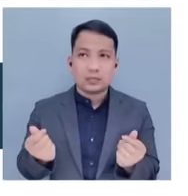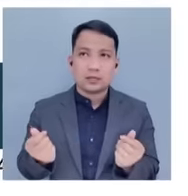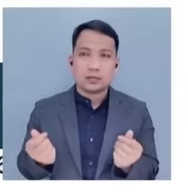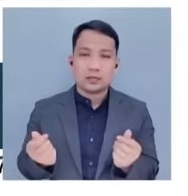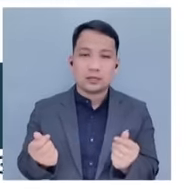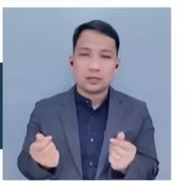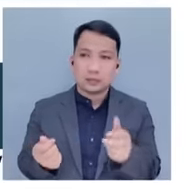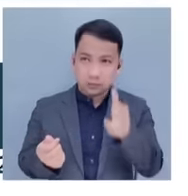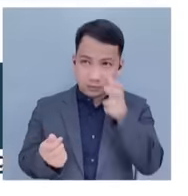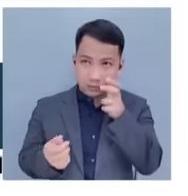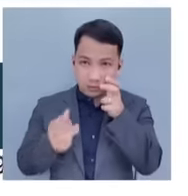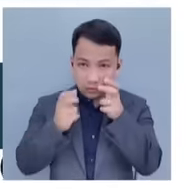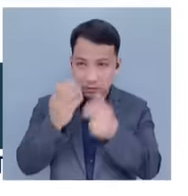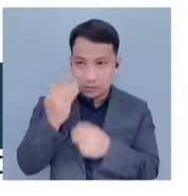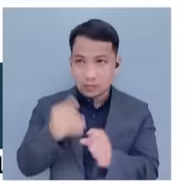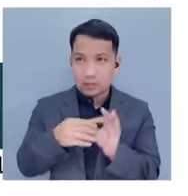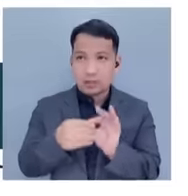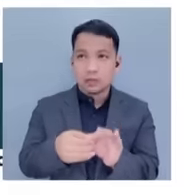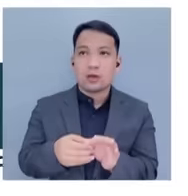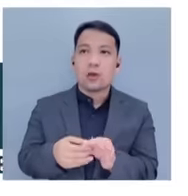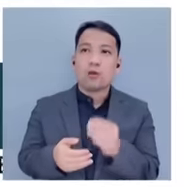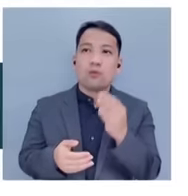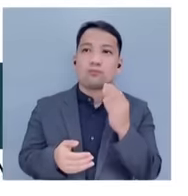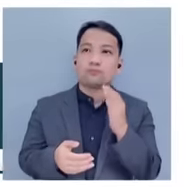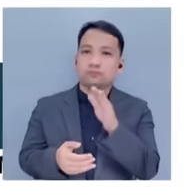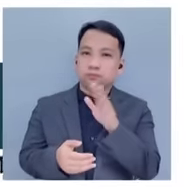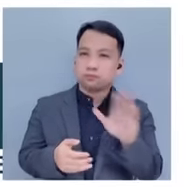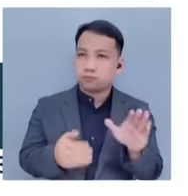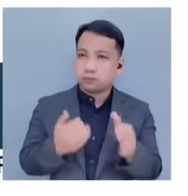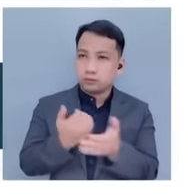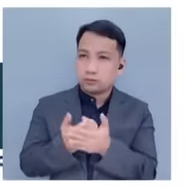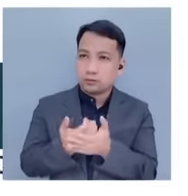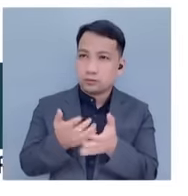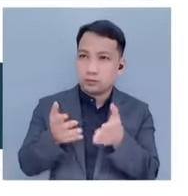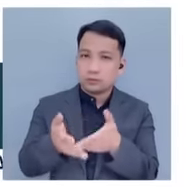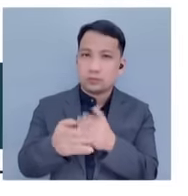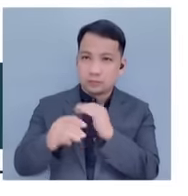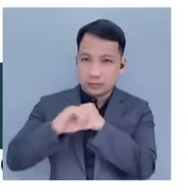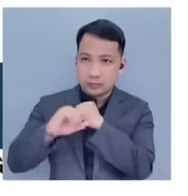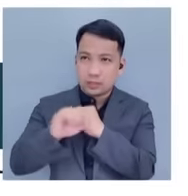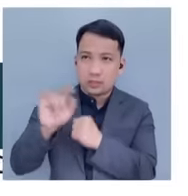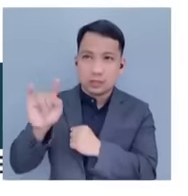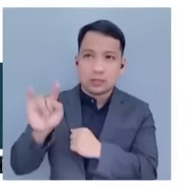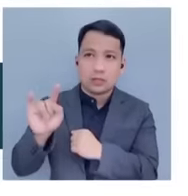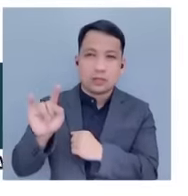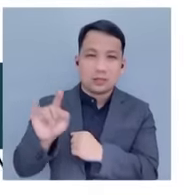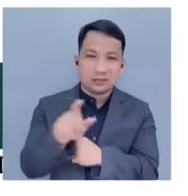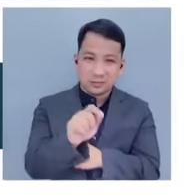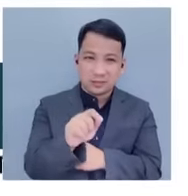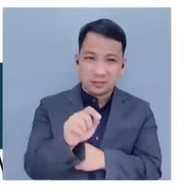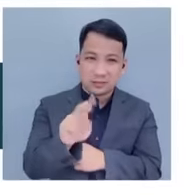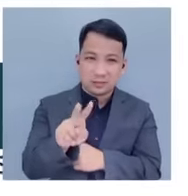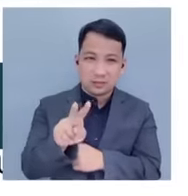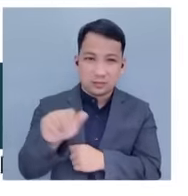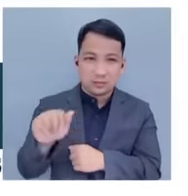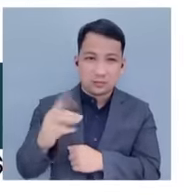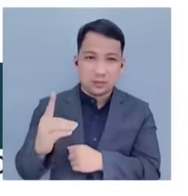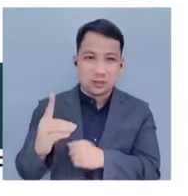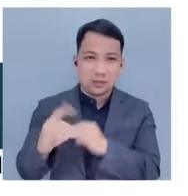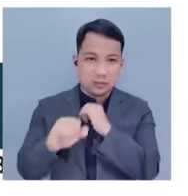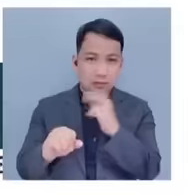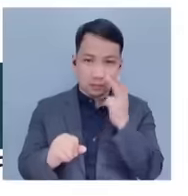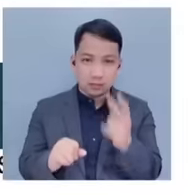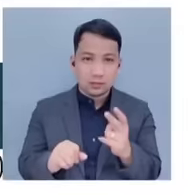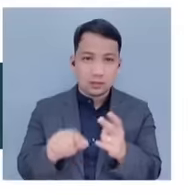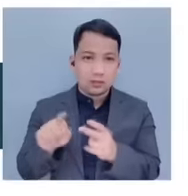to, because it's not, I mean, the way it was promoted, like the TV ads that I saw, mm-hmm.